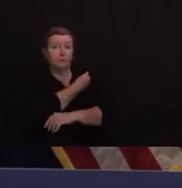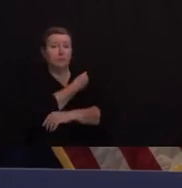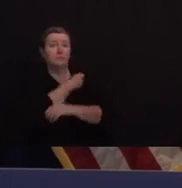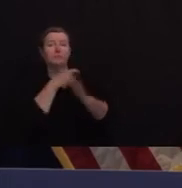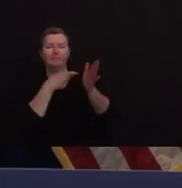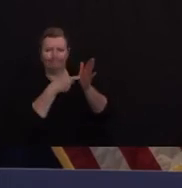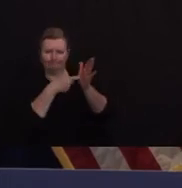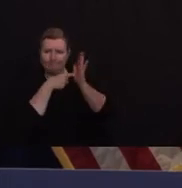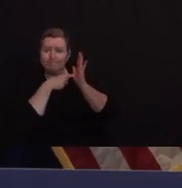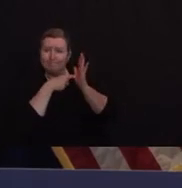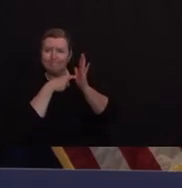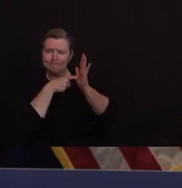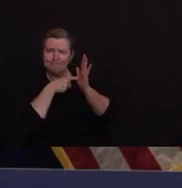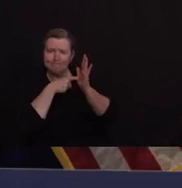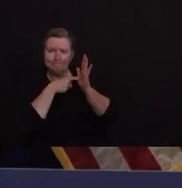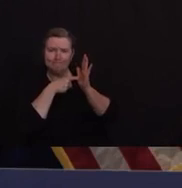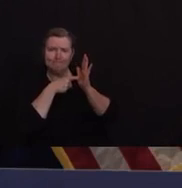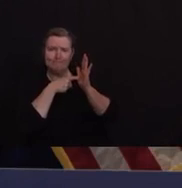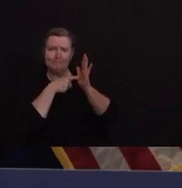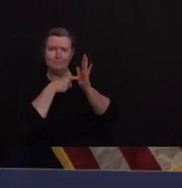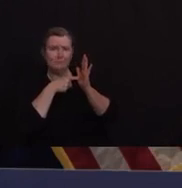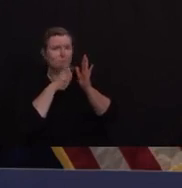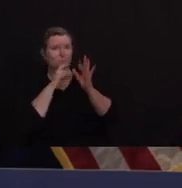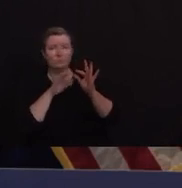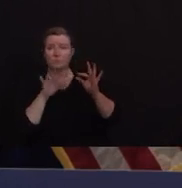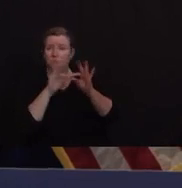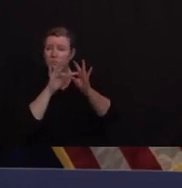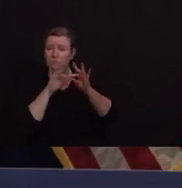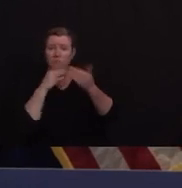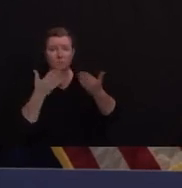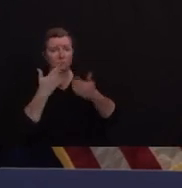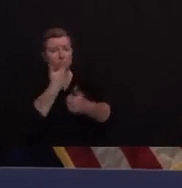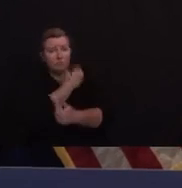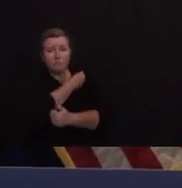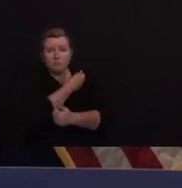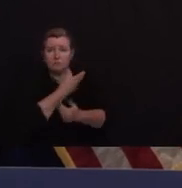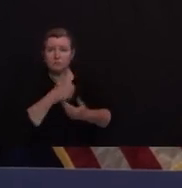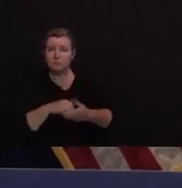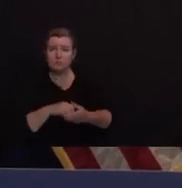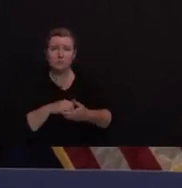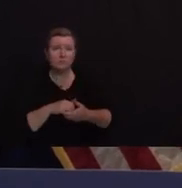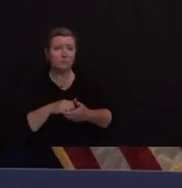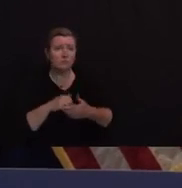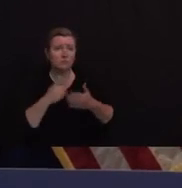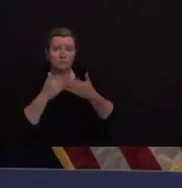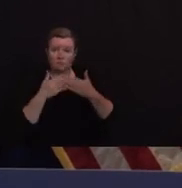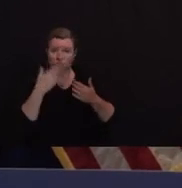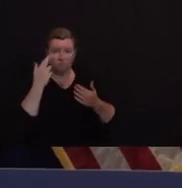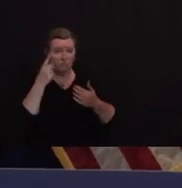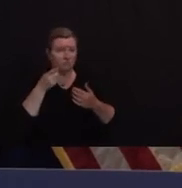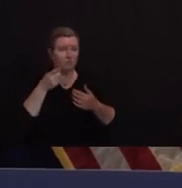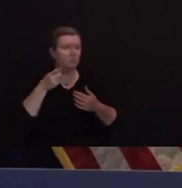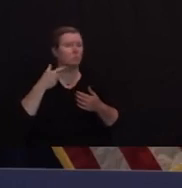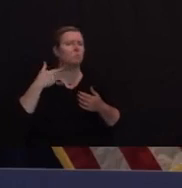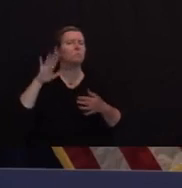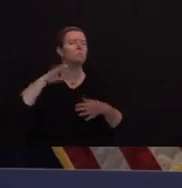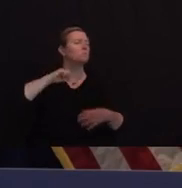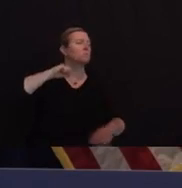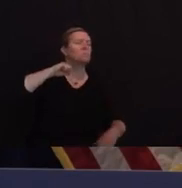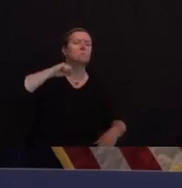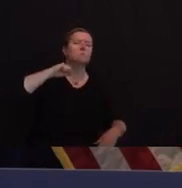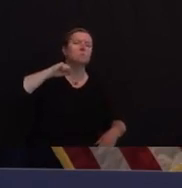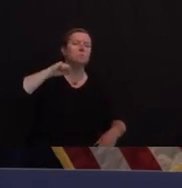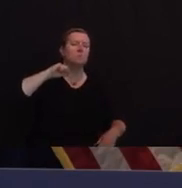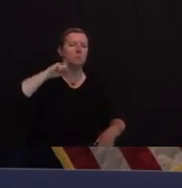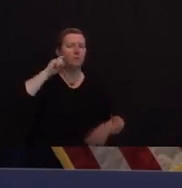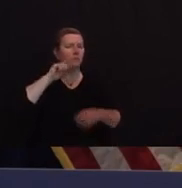is get vaccinated. And the alternative, if for whatever reason you don't want to get vaccinated, you're going to have to get